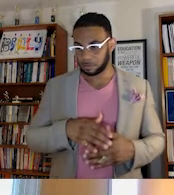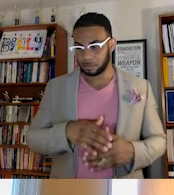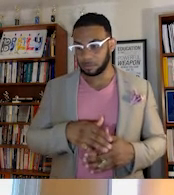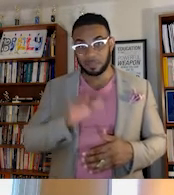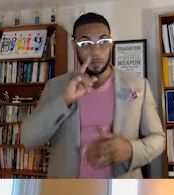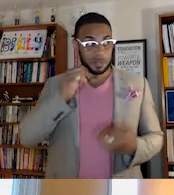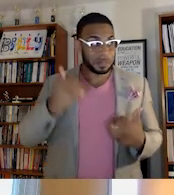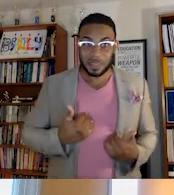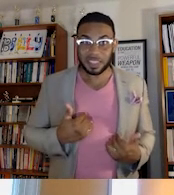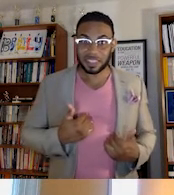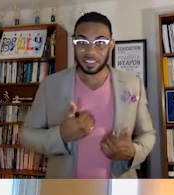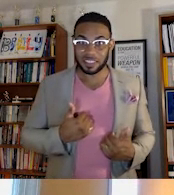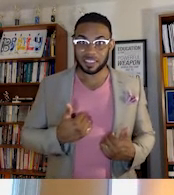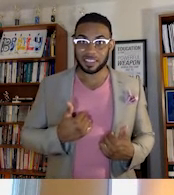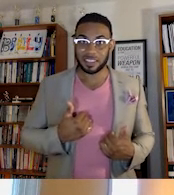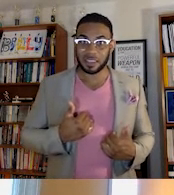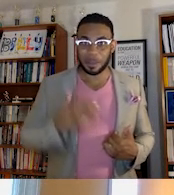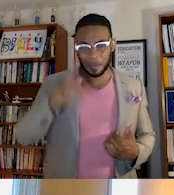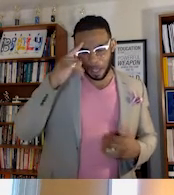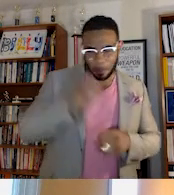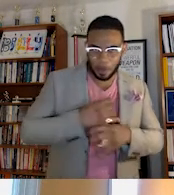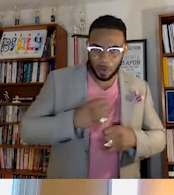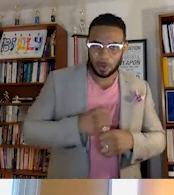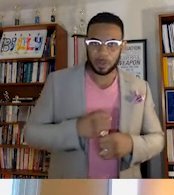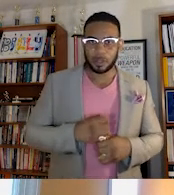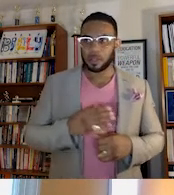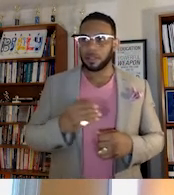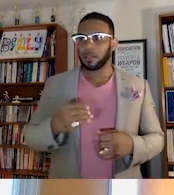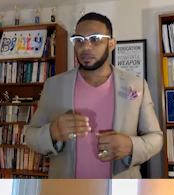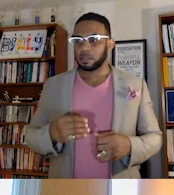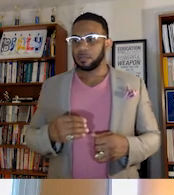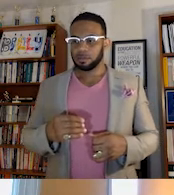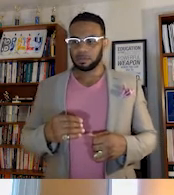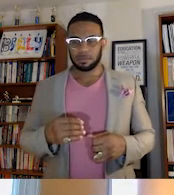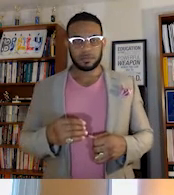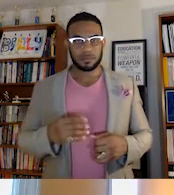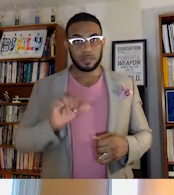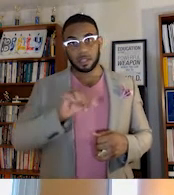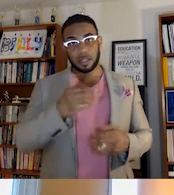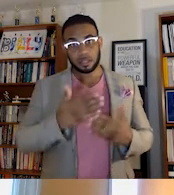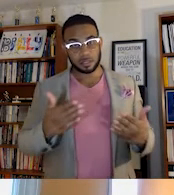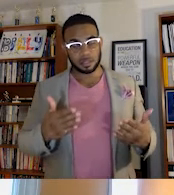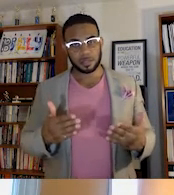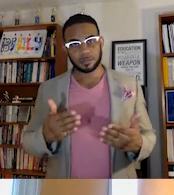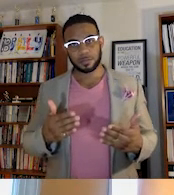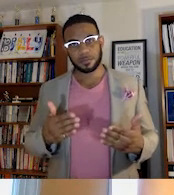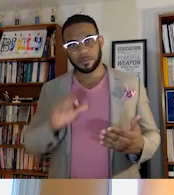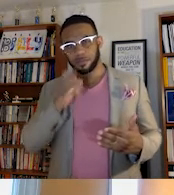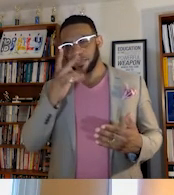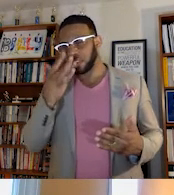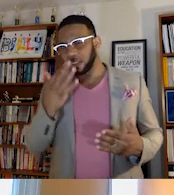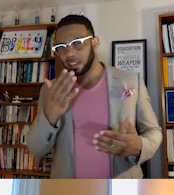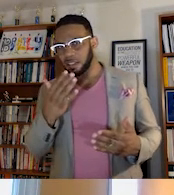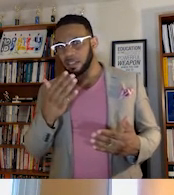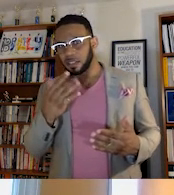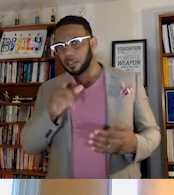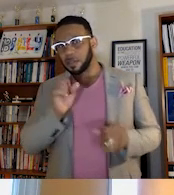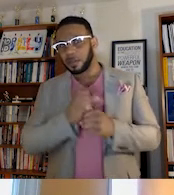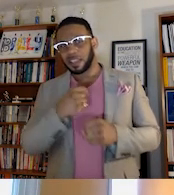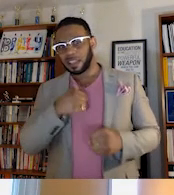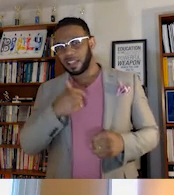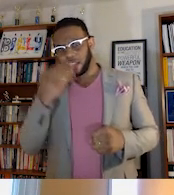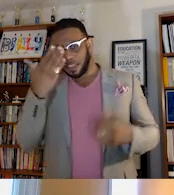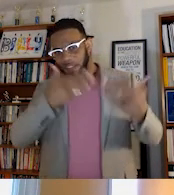that was me. It's like mind blowing. And that's another thing. When you say you don't see color, you're making